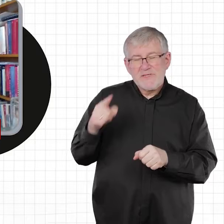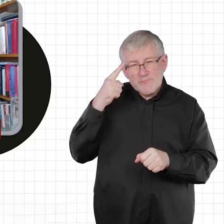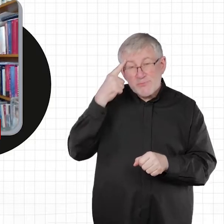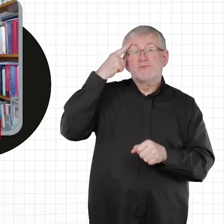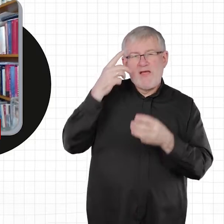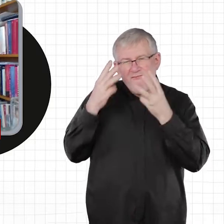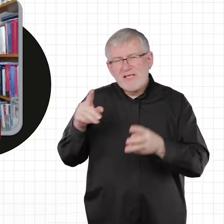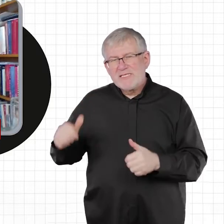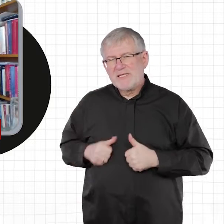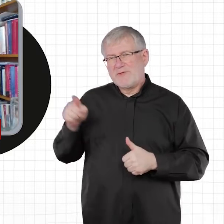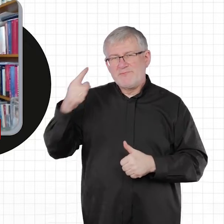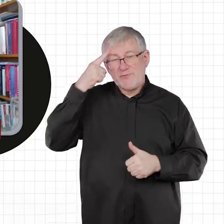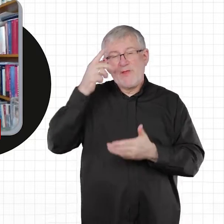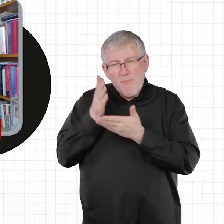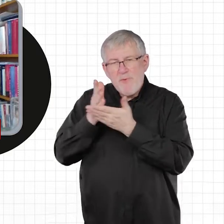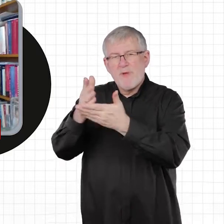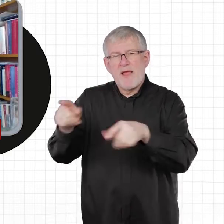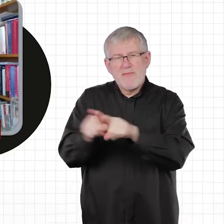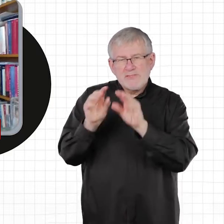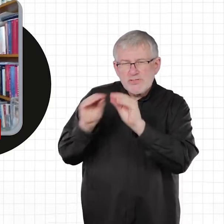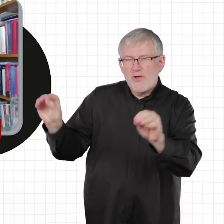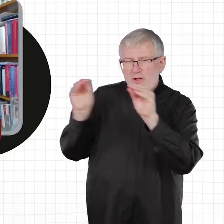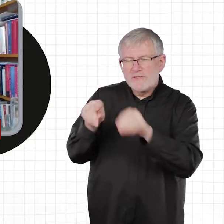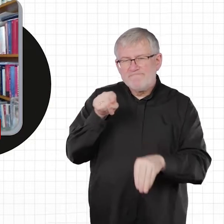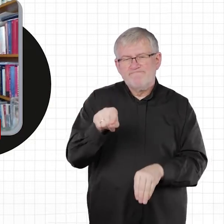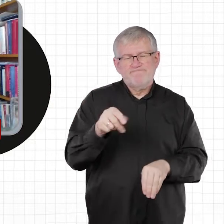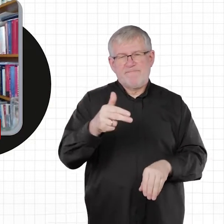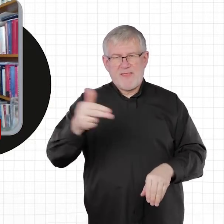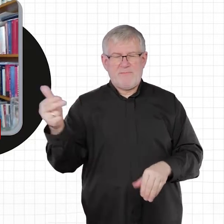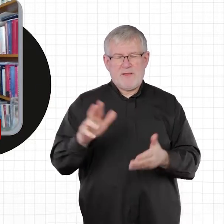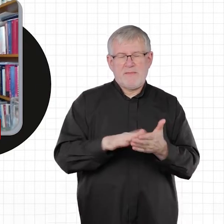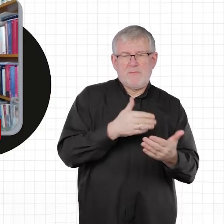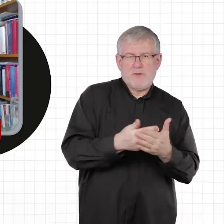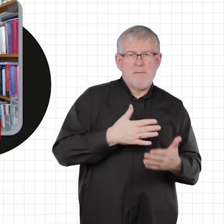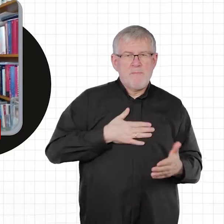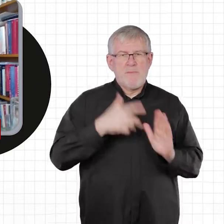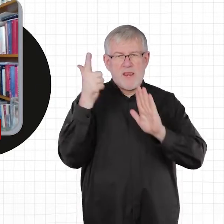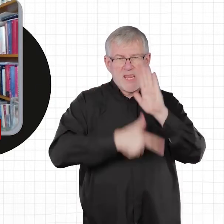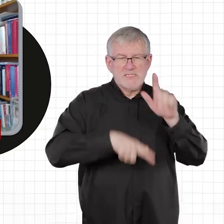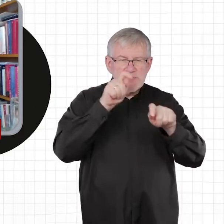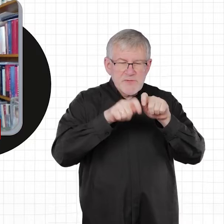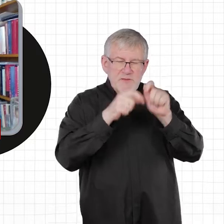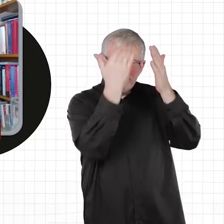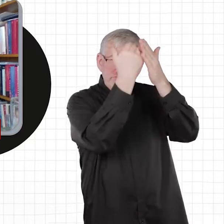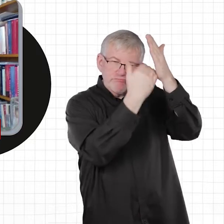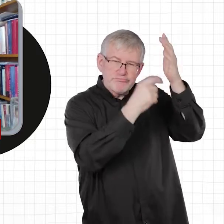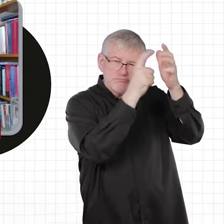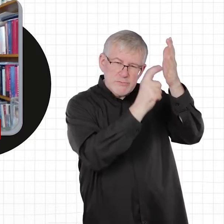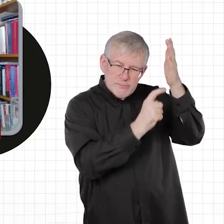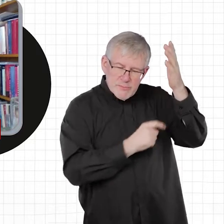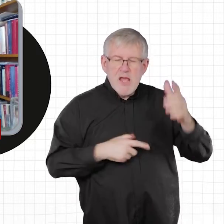Can a boy put on a nail polish, something like that? And they're thinking like, who